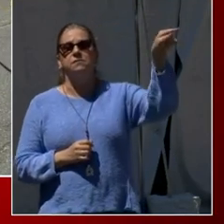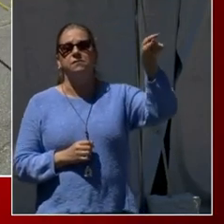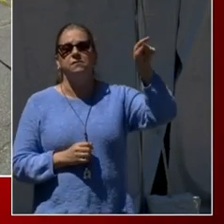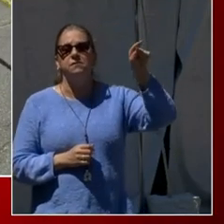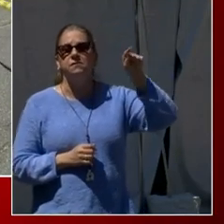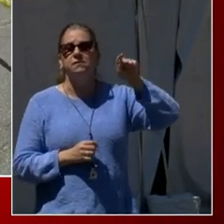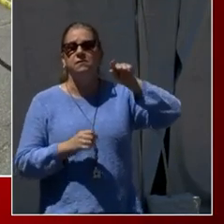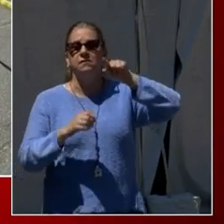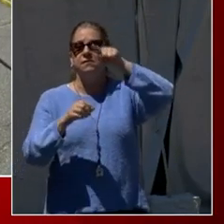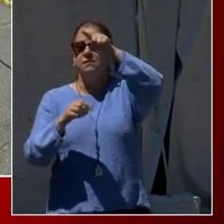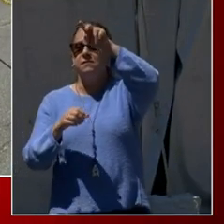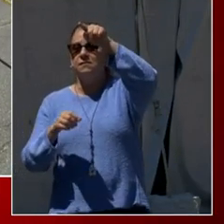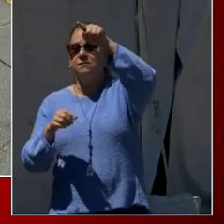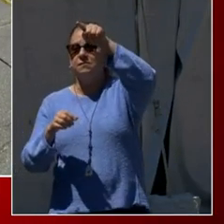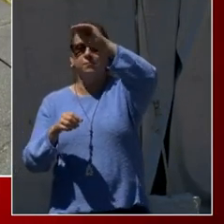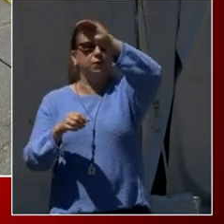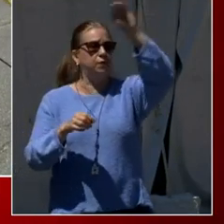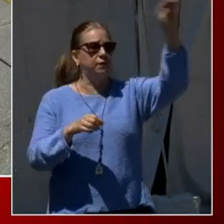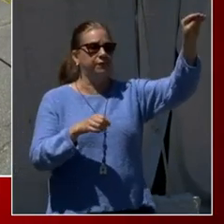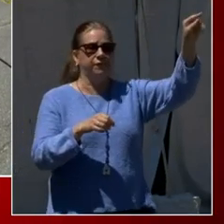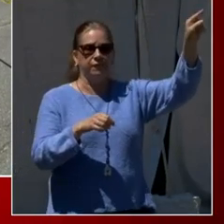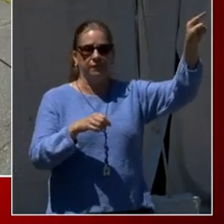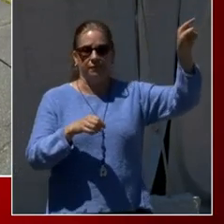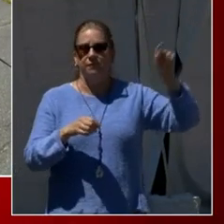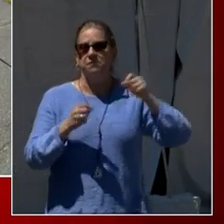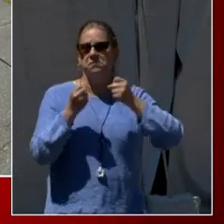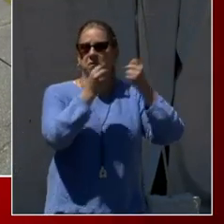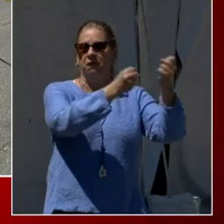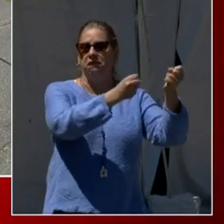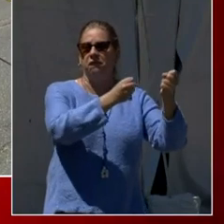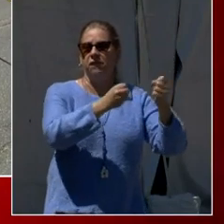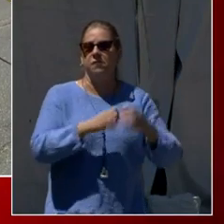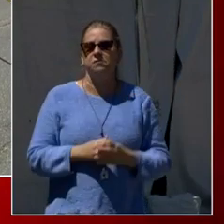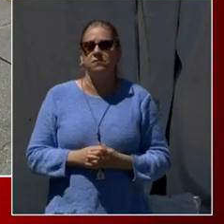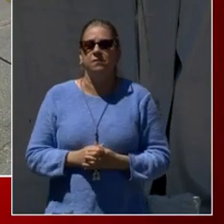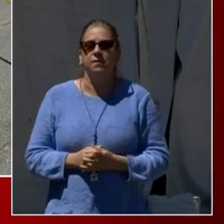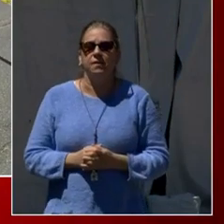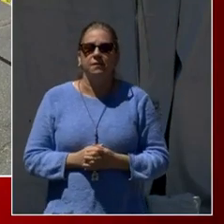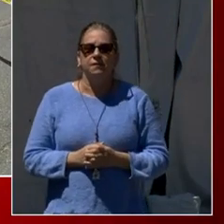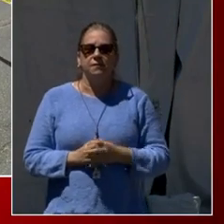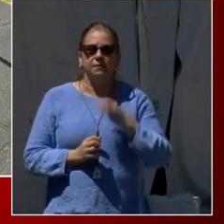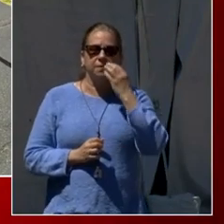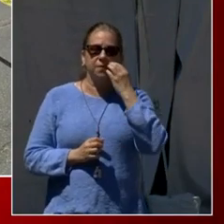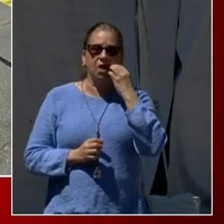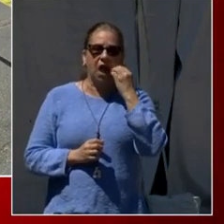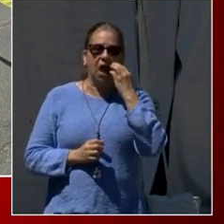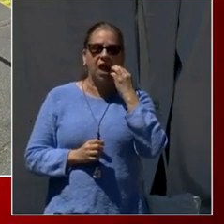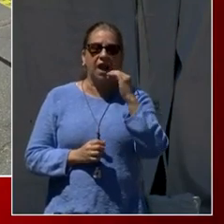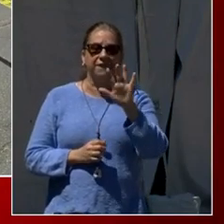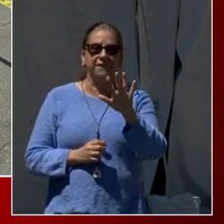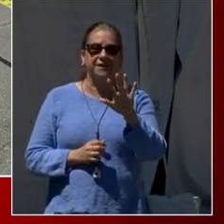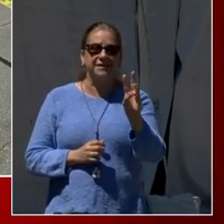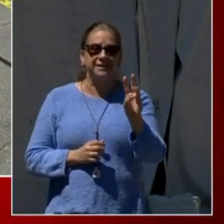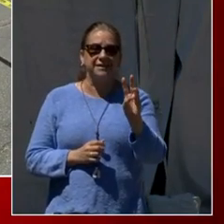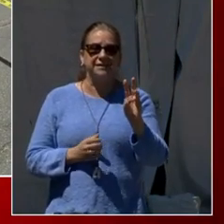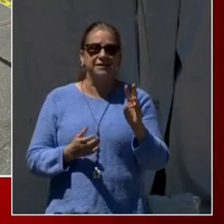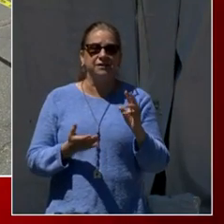56 new cases of COVID-19 in the district, bringing our total to over